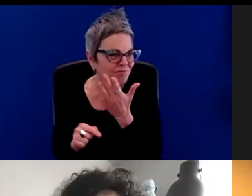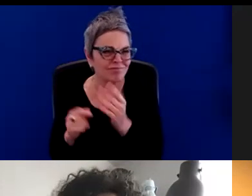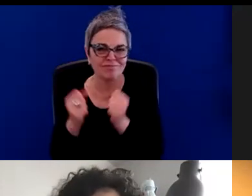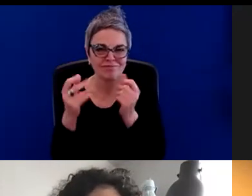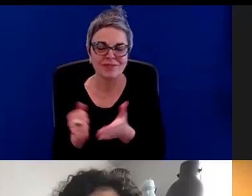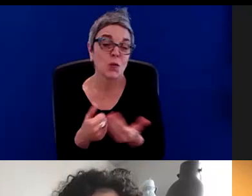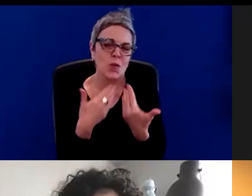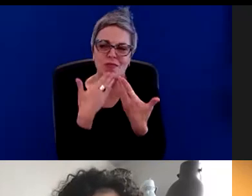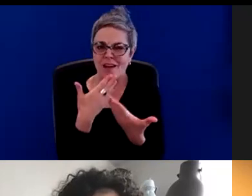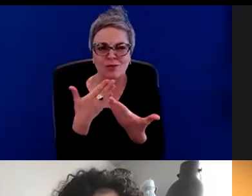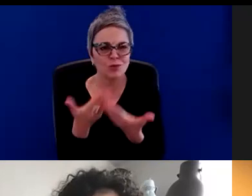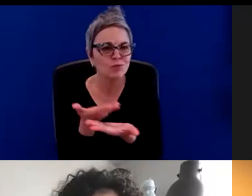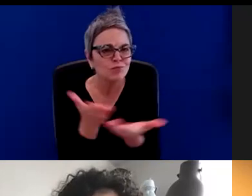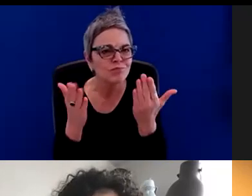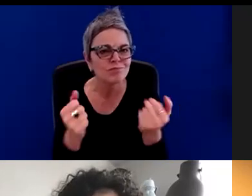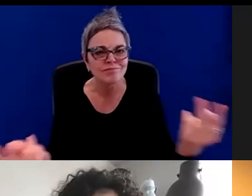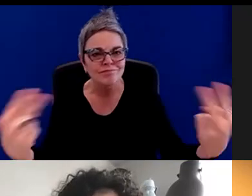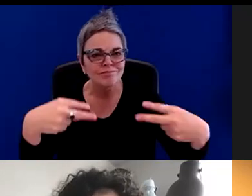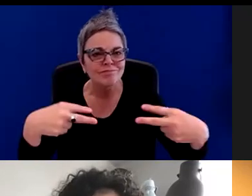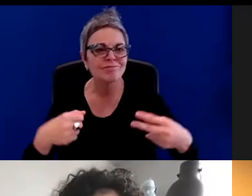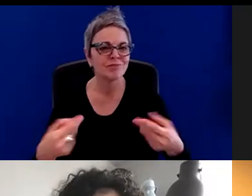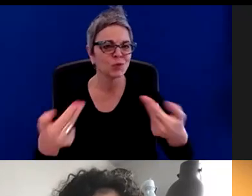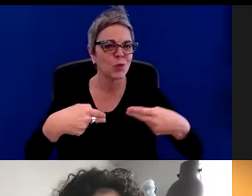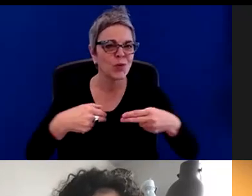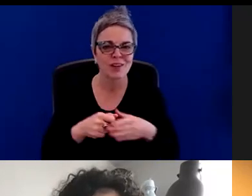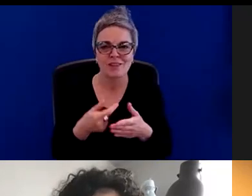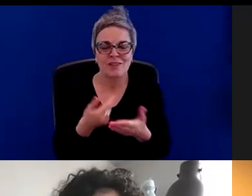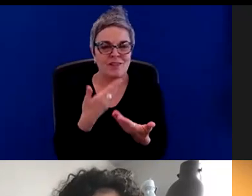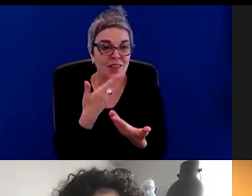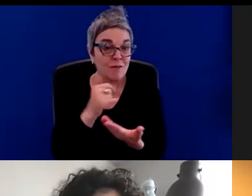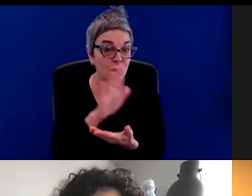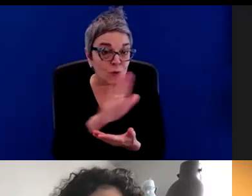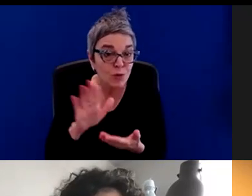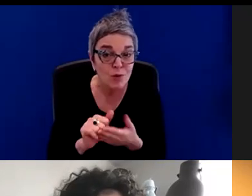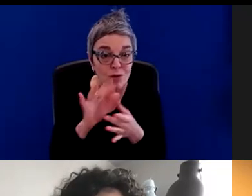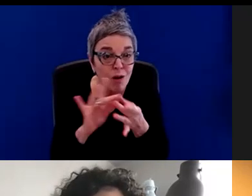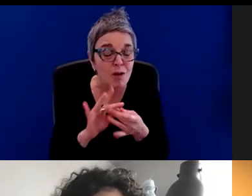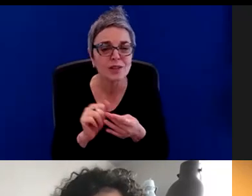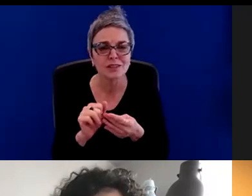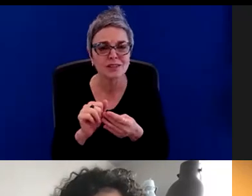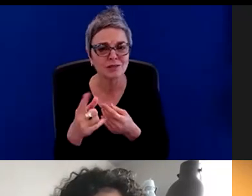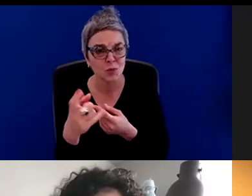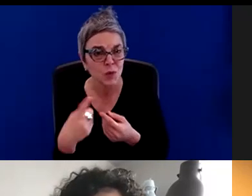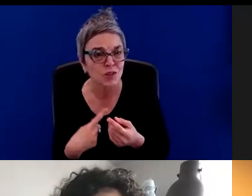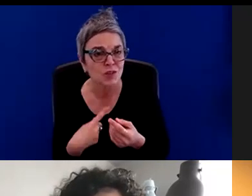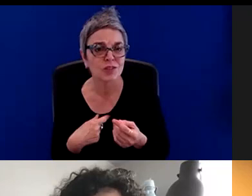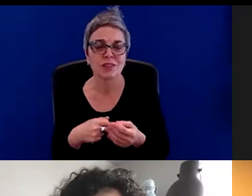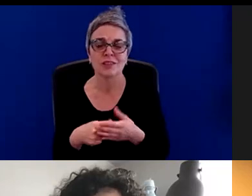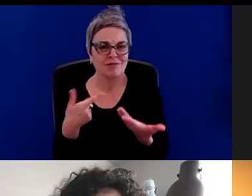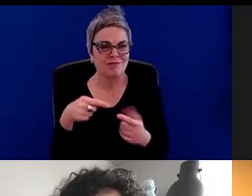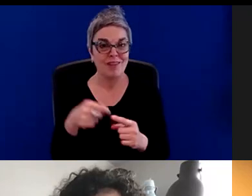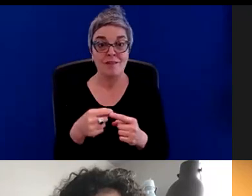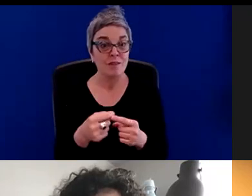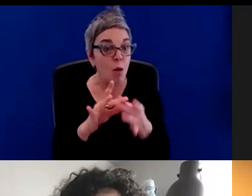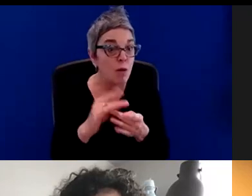your willingness to be here with us today. I really appreciate the comments and the questions that were coming in, and it definitely makes for a more collaborative space